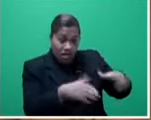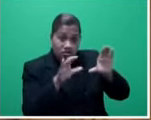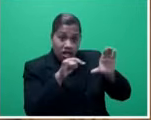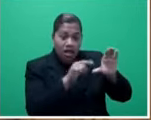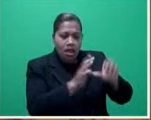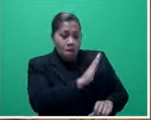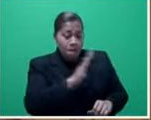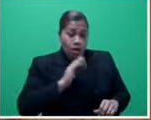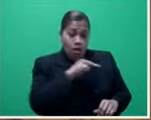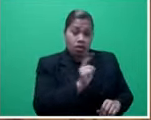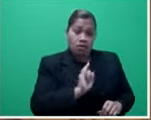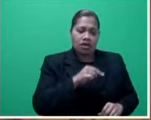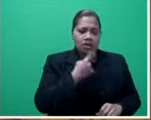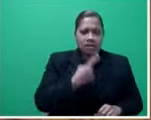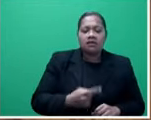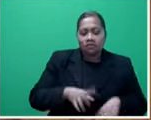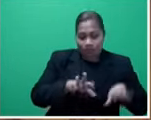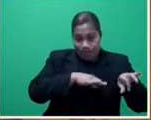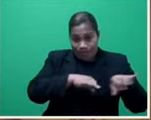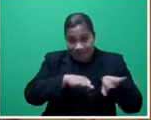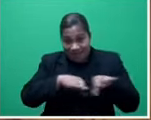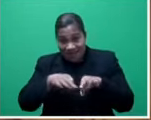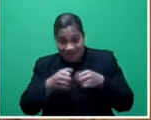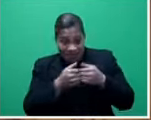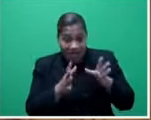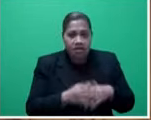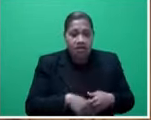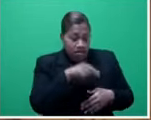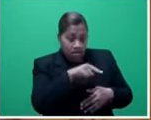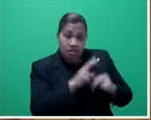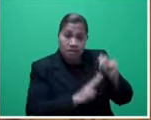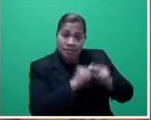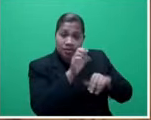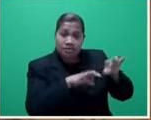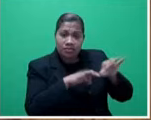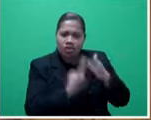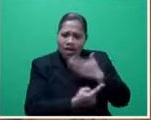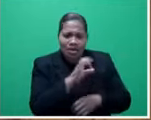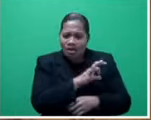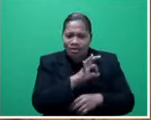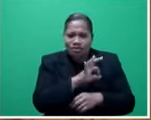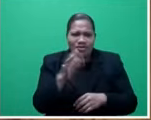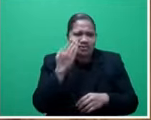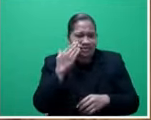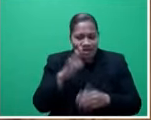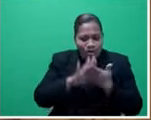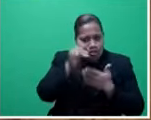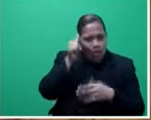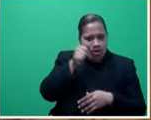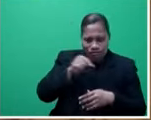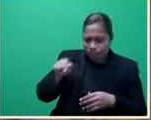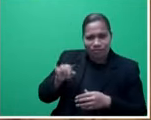expressed that on a very initial stage of planning, the drafters of the building plans generally lack this knowledge and in most cases work based on